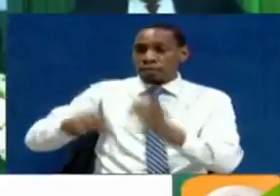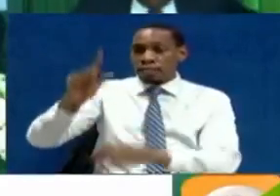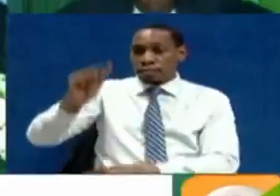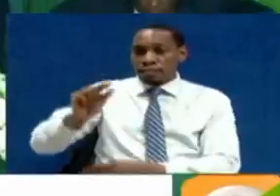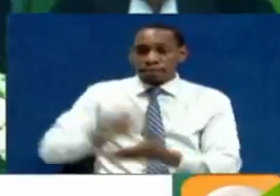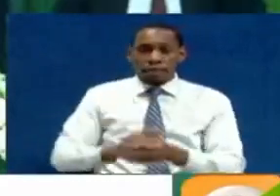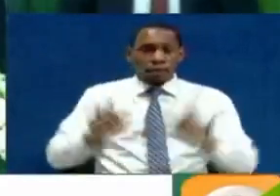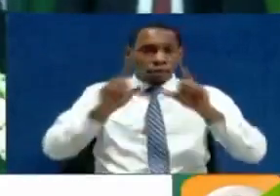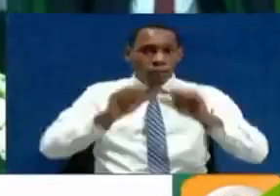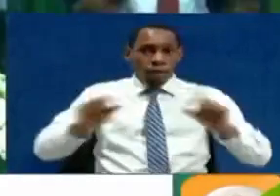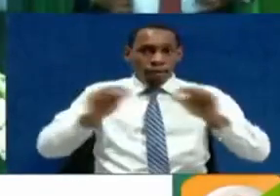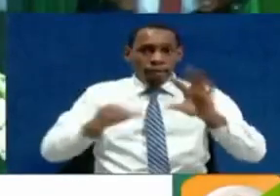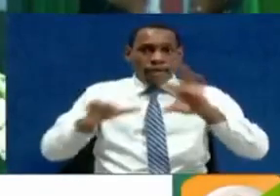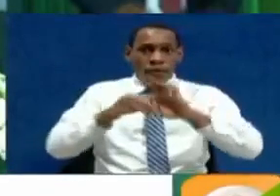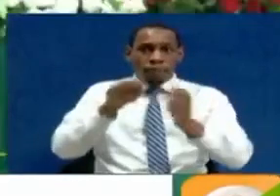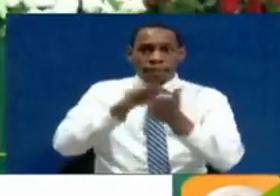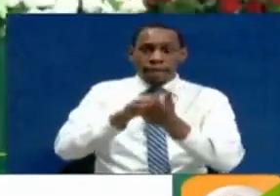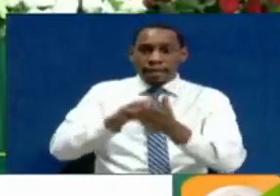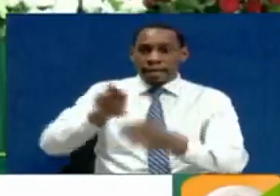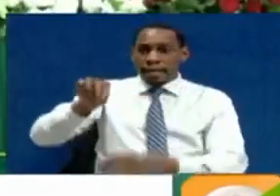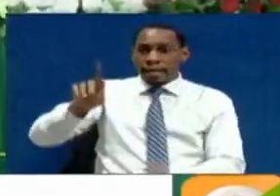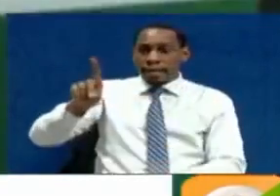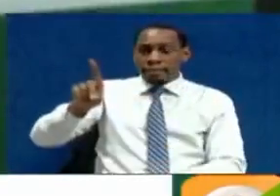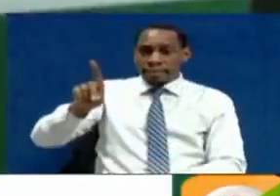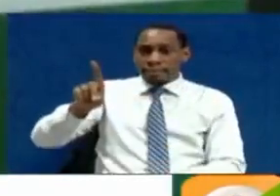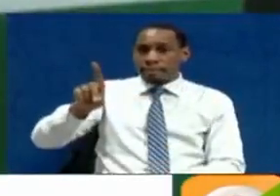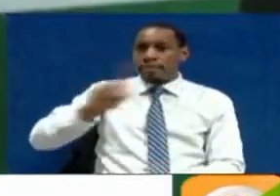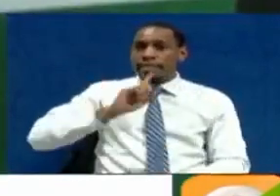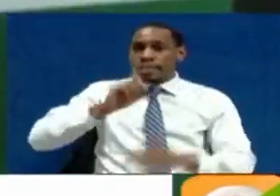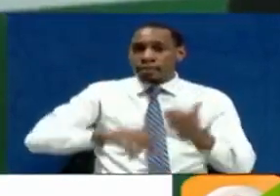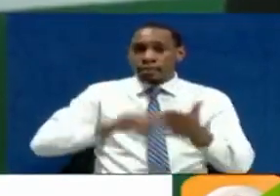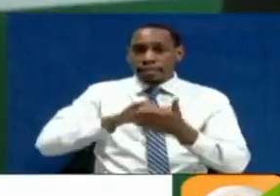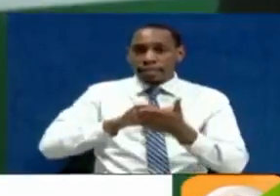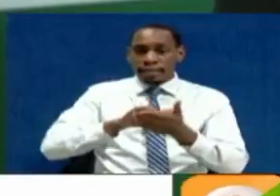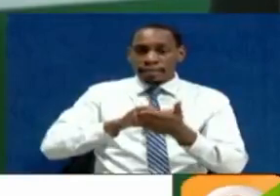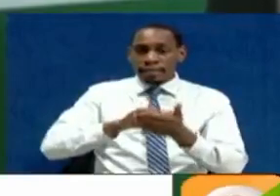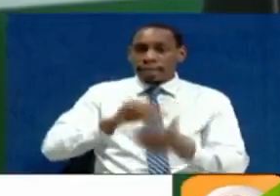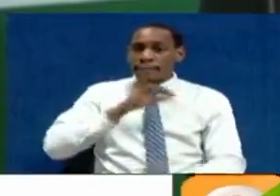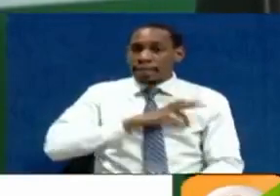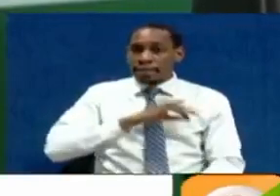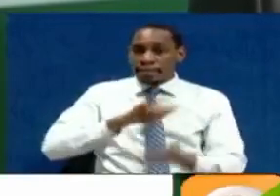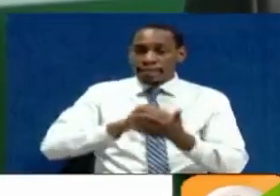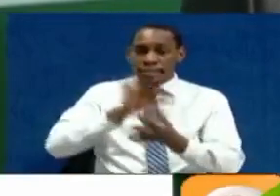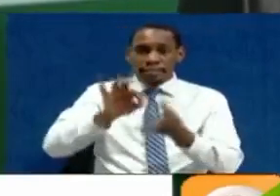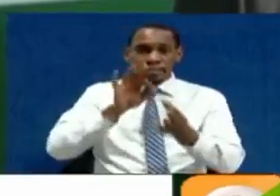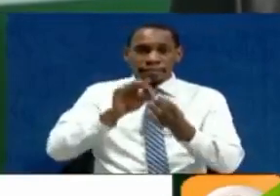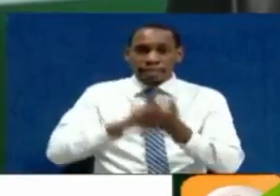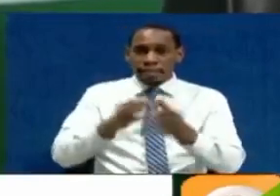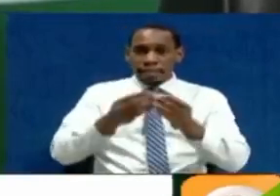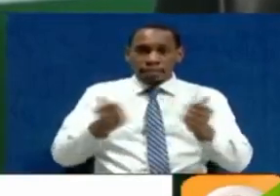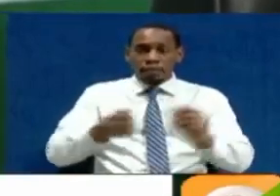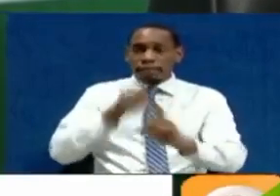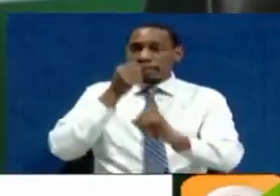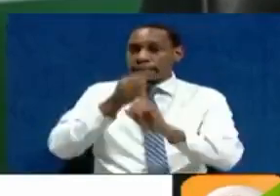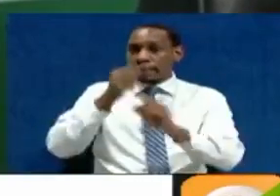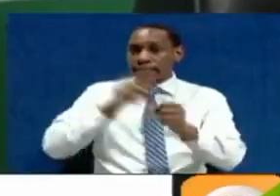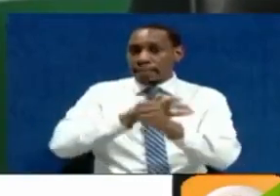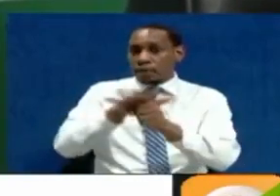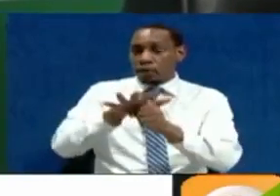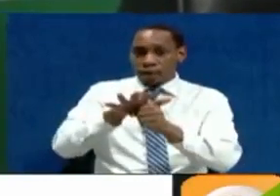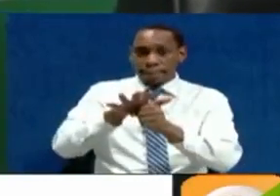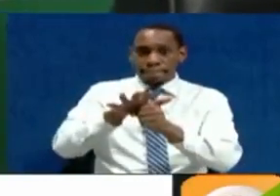rates. In a statement, Coop Bank Group Managing Director Gideon Murioki says the proceeds will in particular mitigate the impact of the